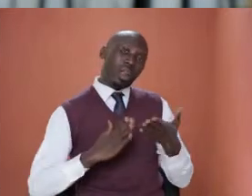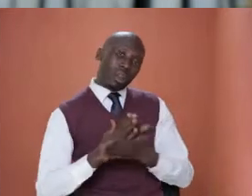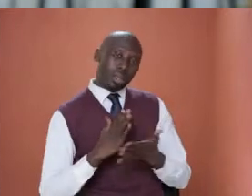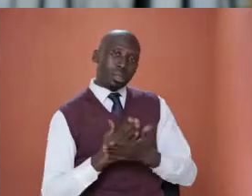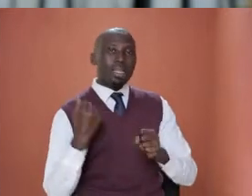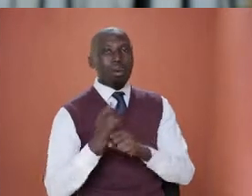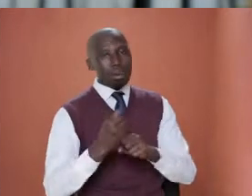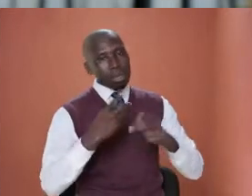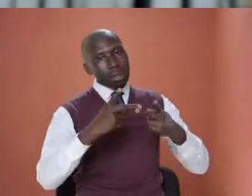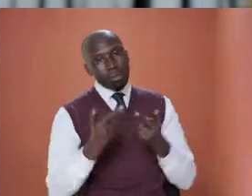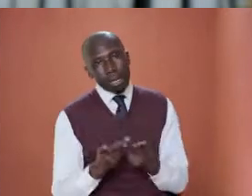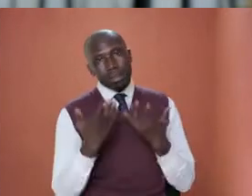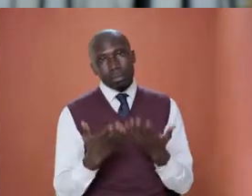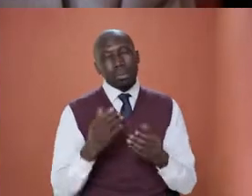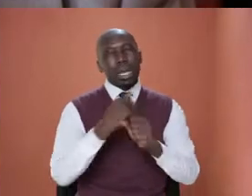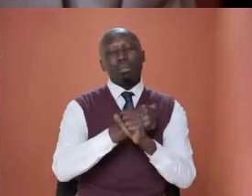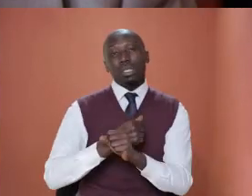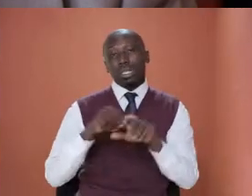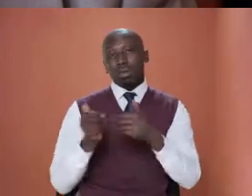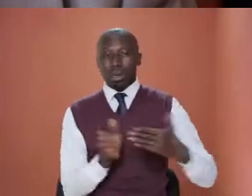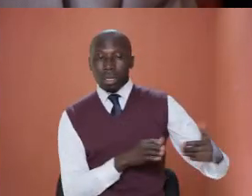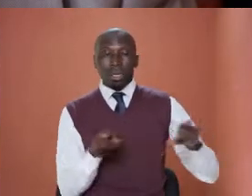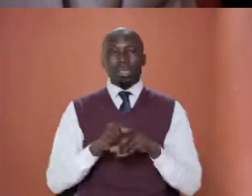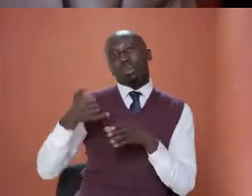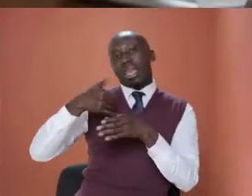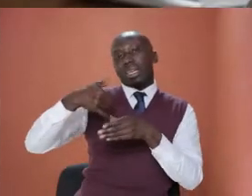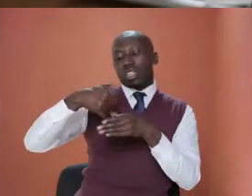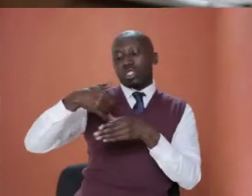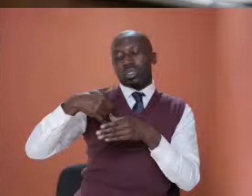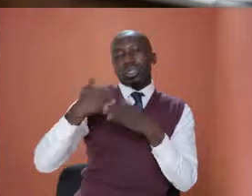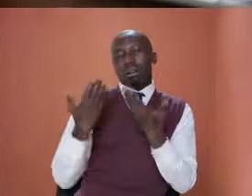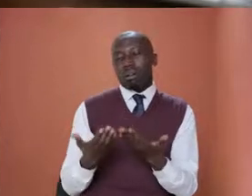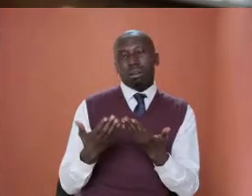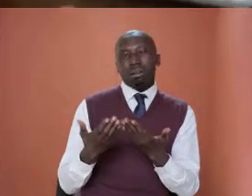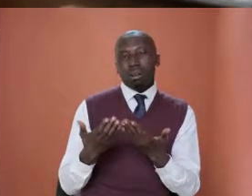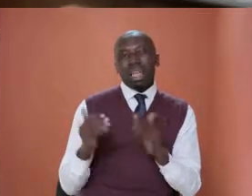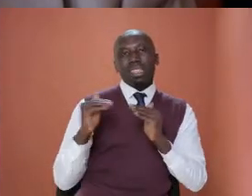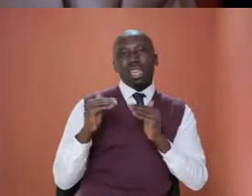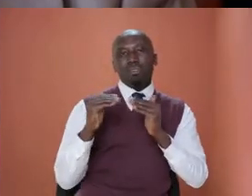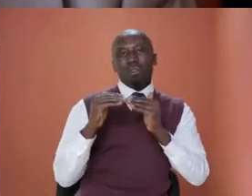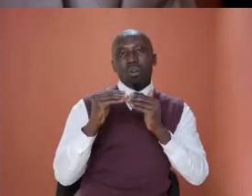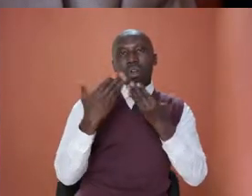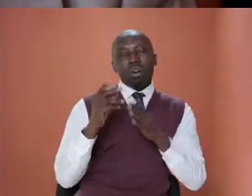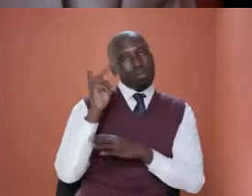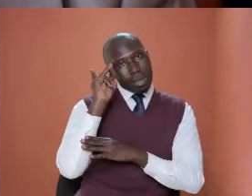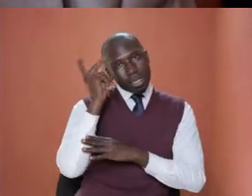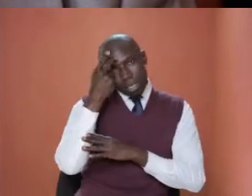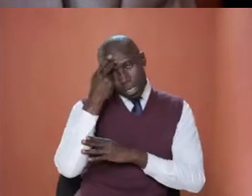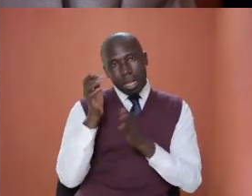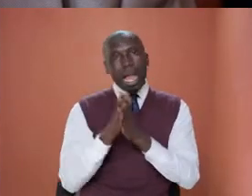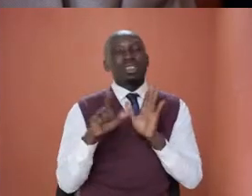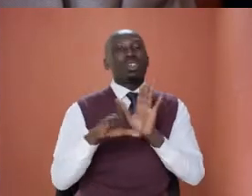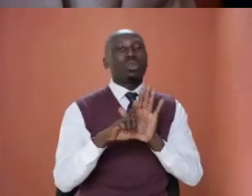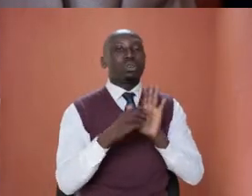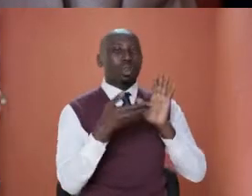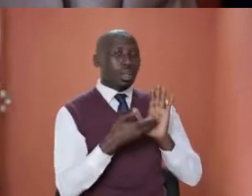the workplace are protected. We are engaged at the level of policy and